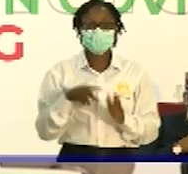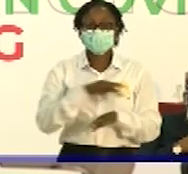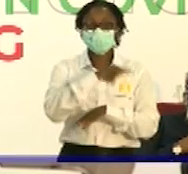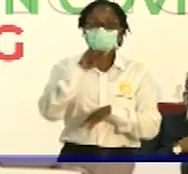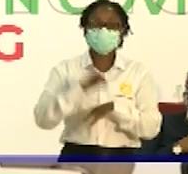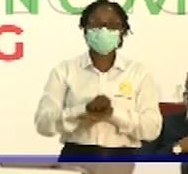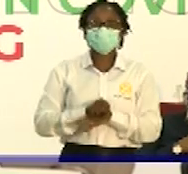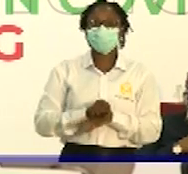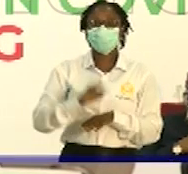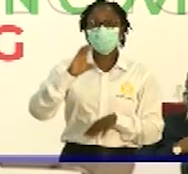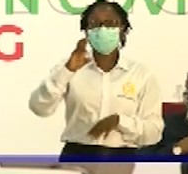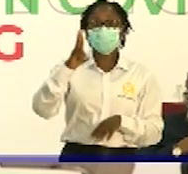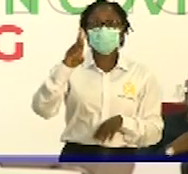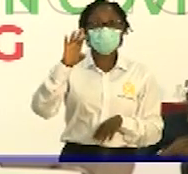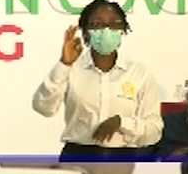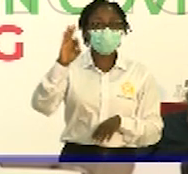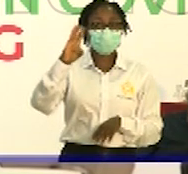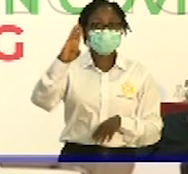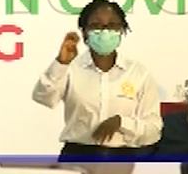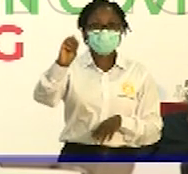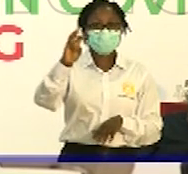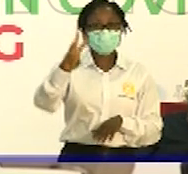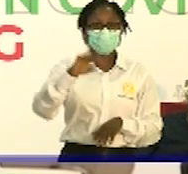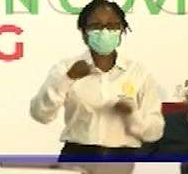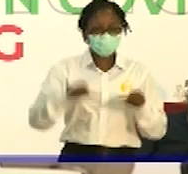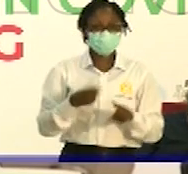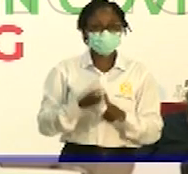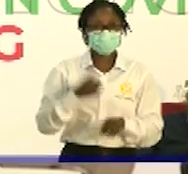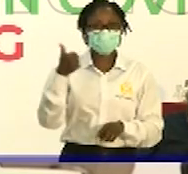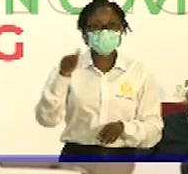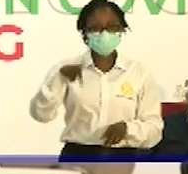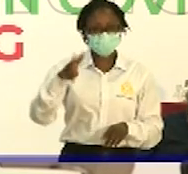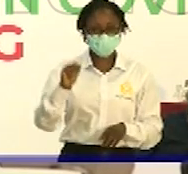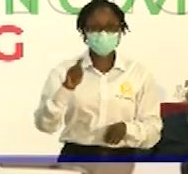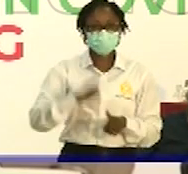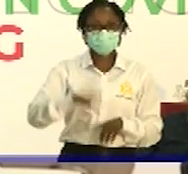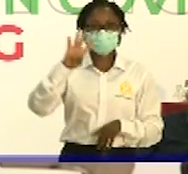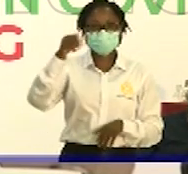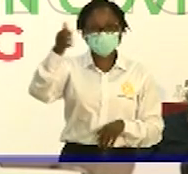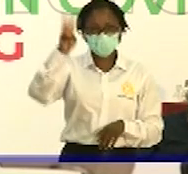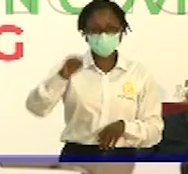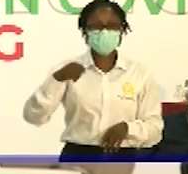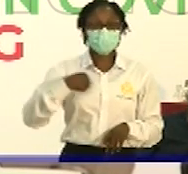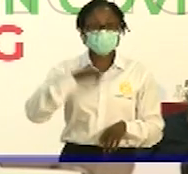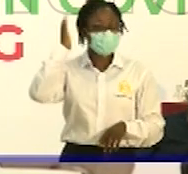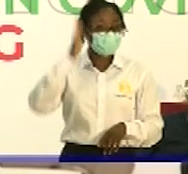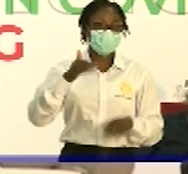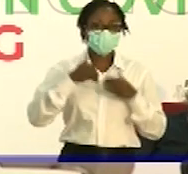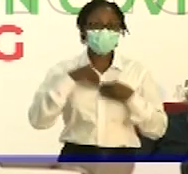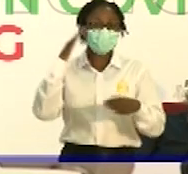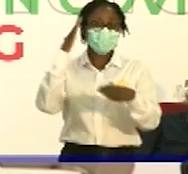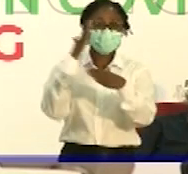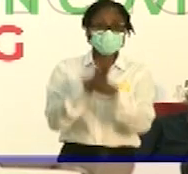curfew remains from 10 p.m. to 4 a.m. We continue to have restrictions on mass